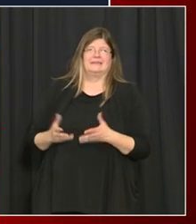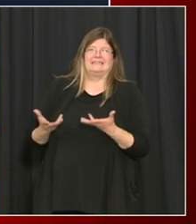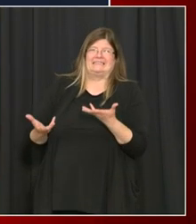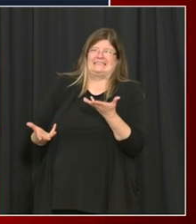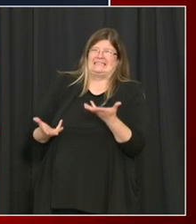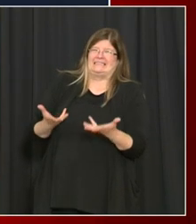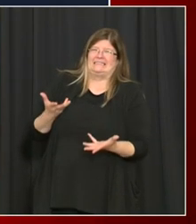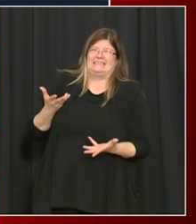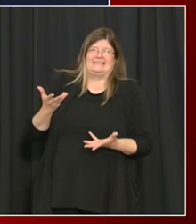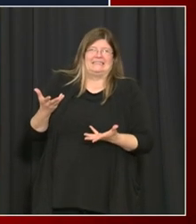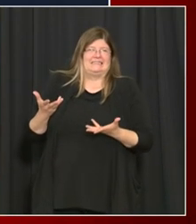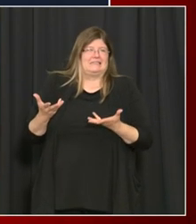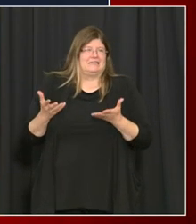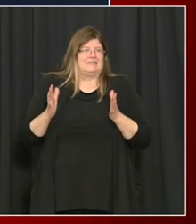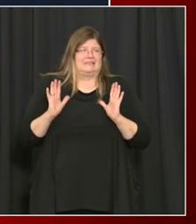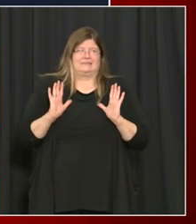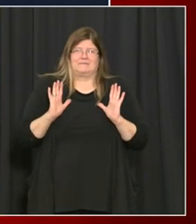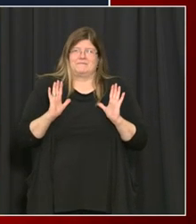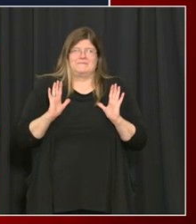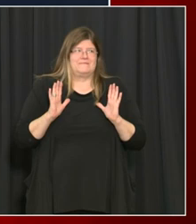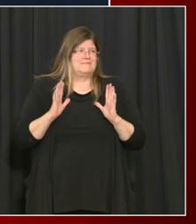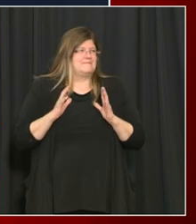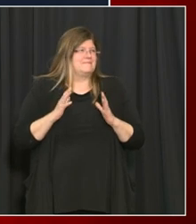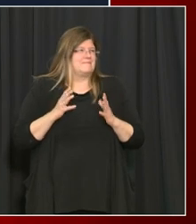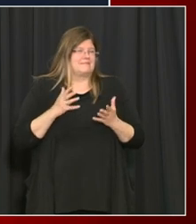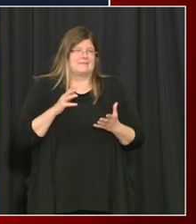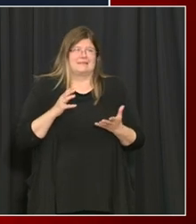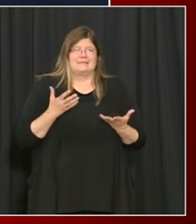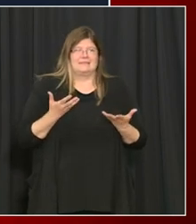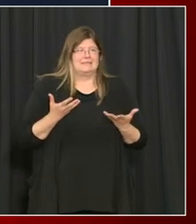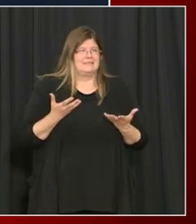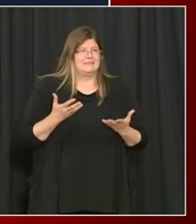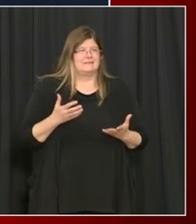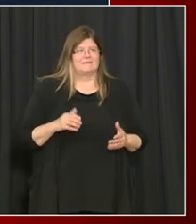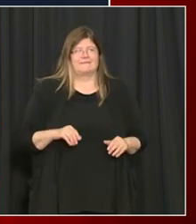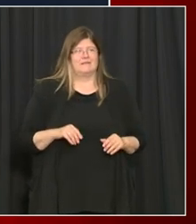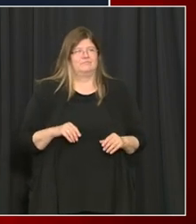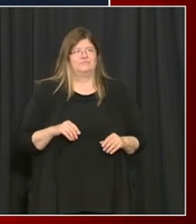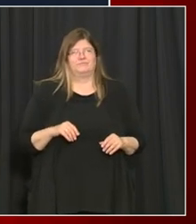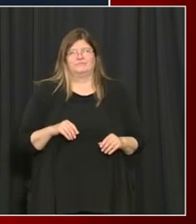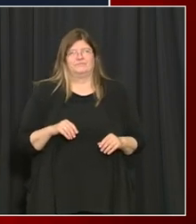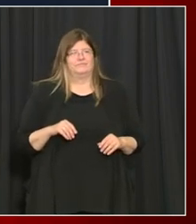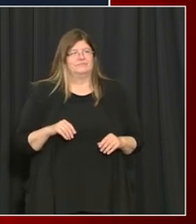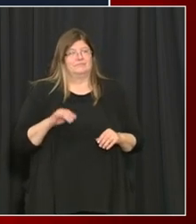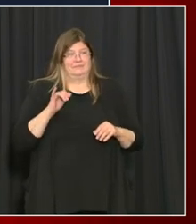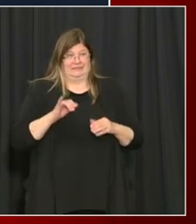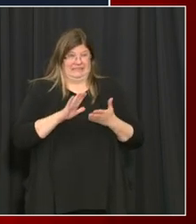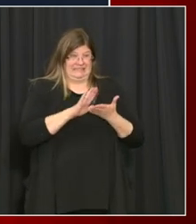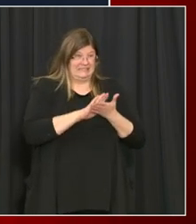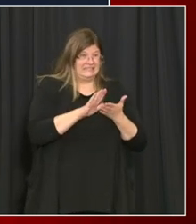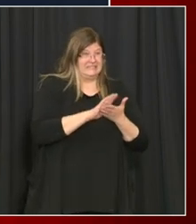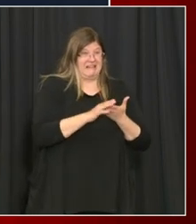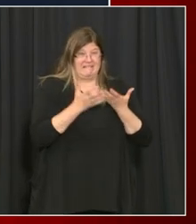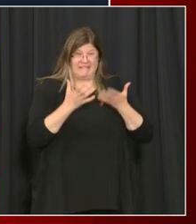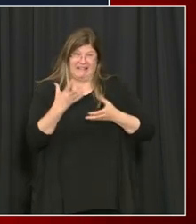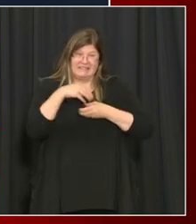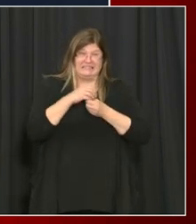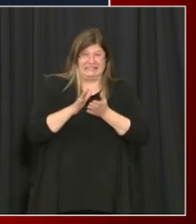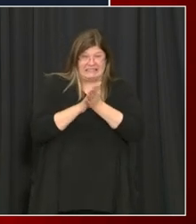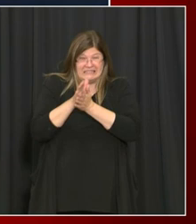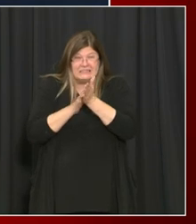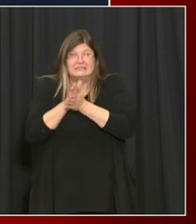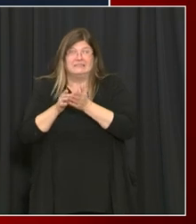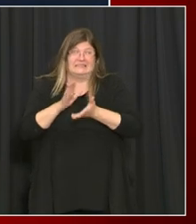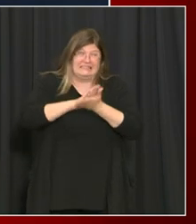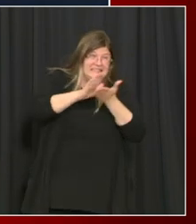has not, with the sanitarians were heavily involved in this process in understanding